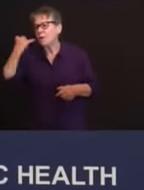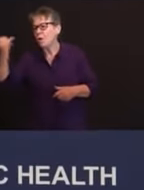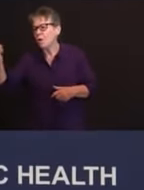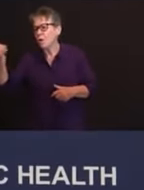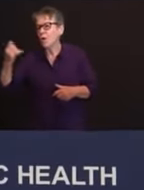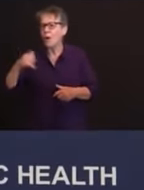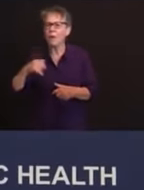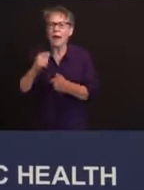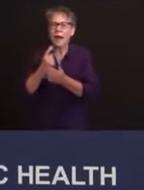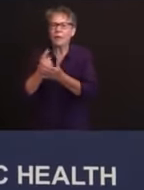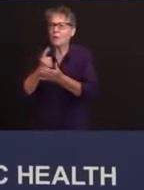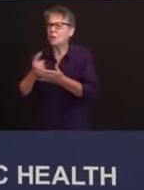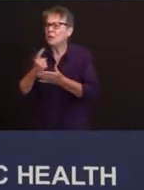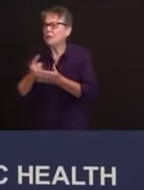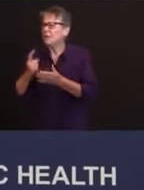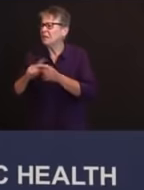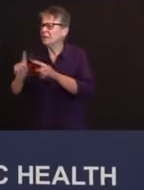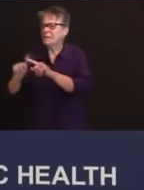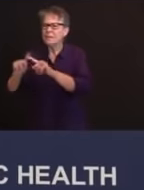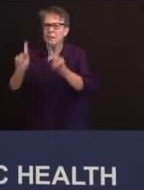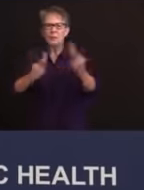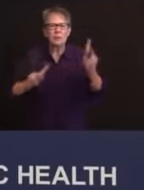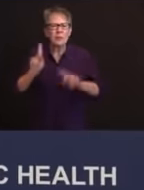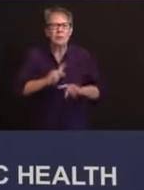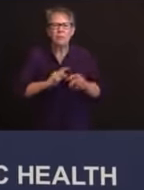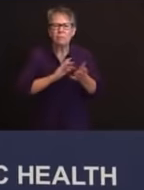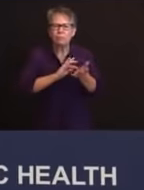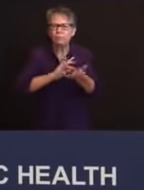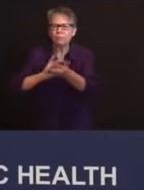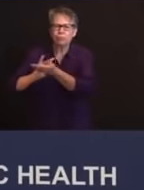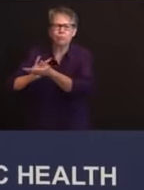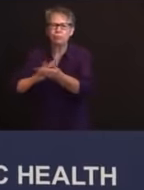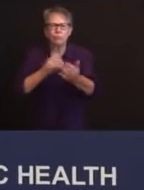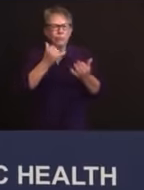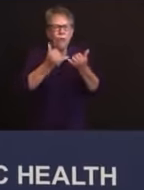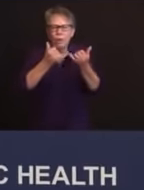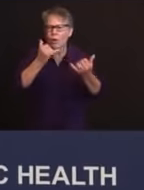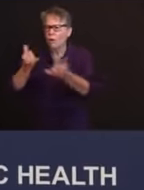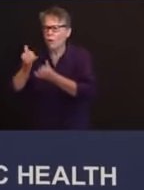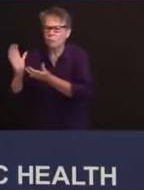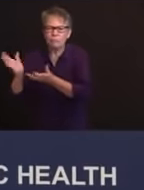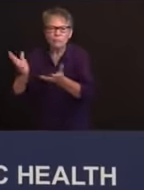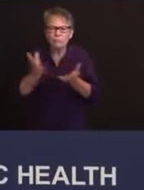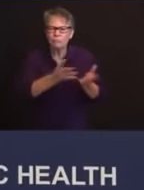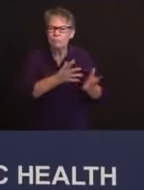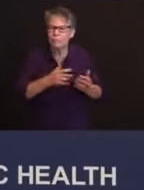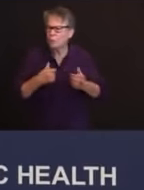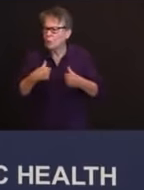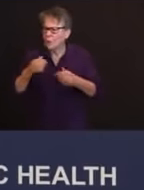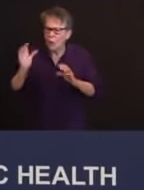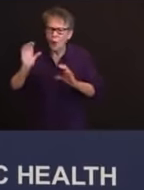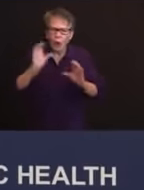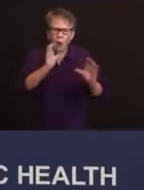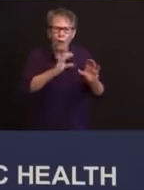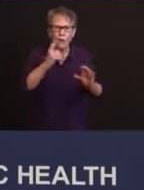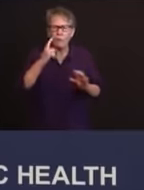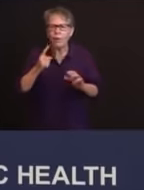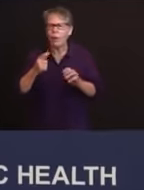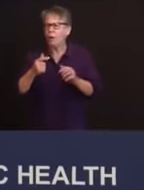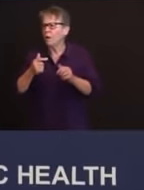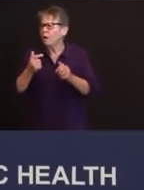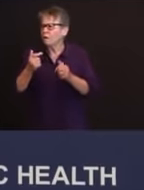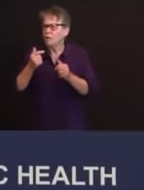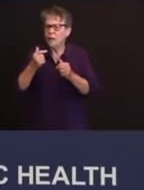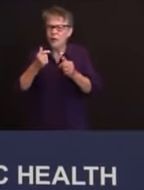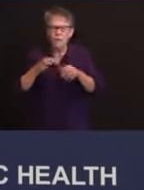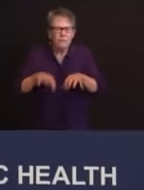as it's doing the right thing based on the facts and the needs that we have in New Jersey, we continue to find common ground literally every single day. So hats